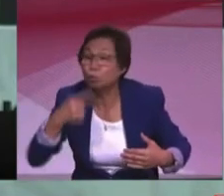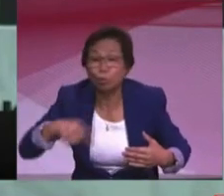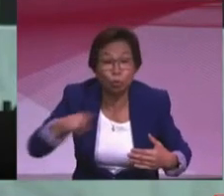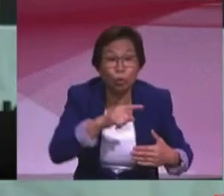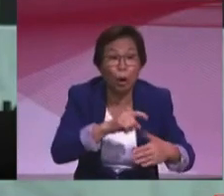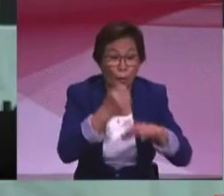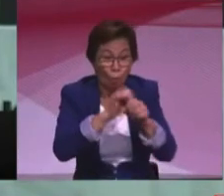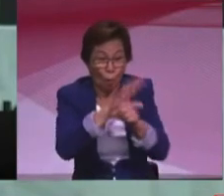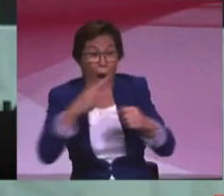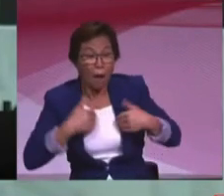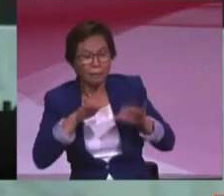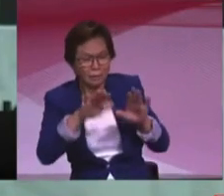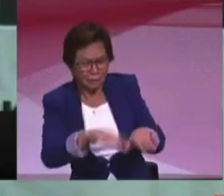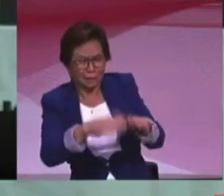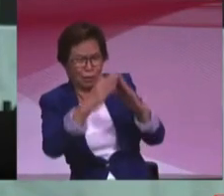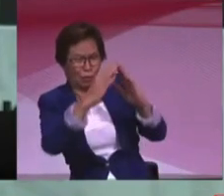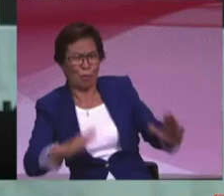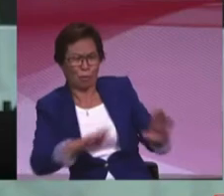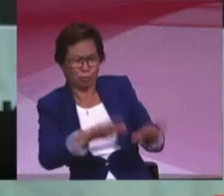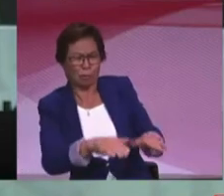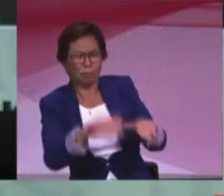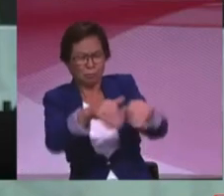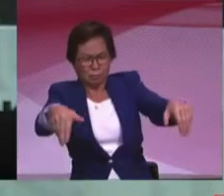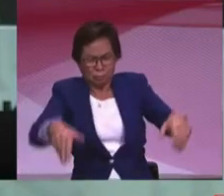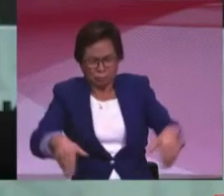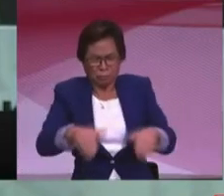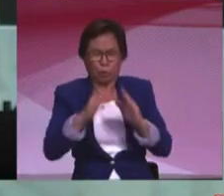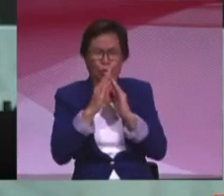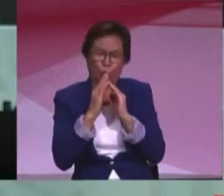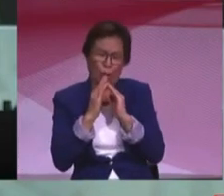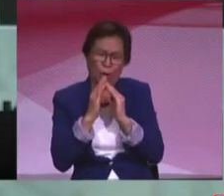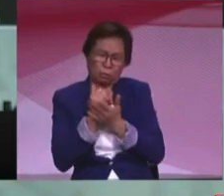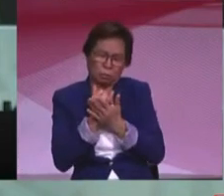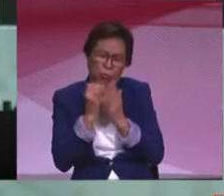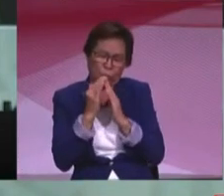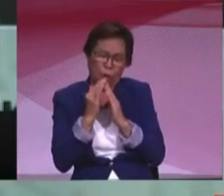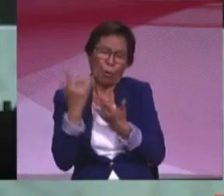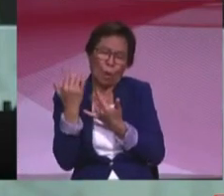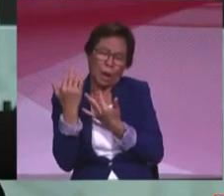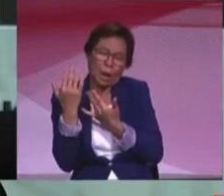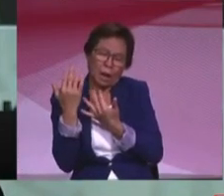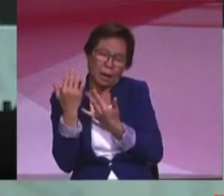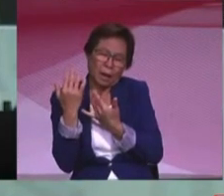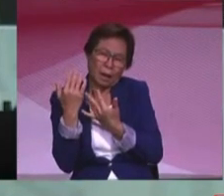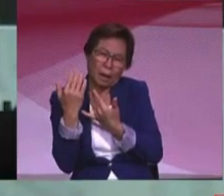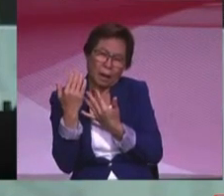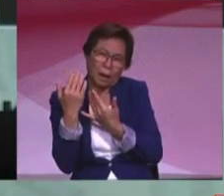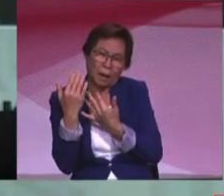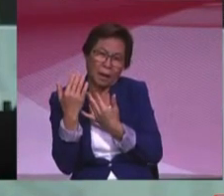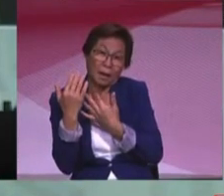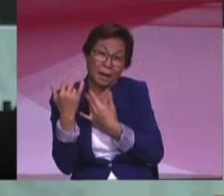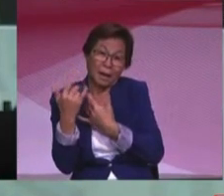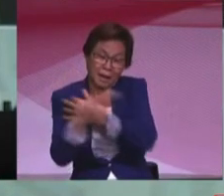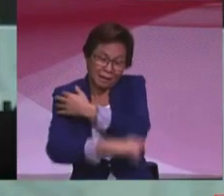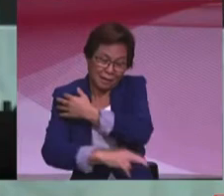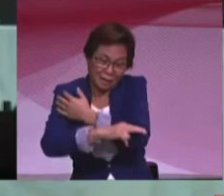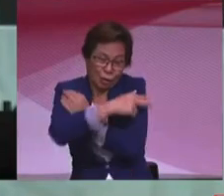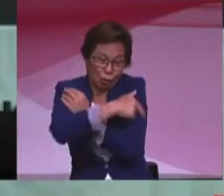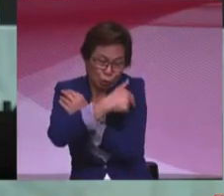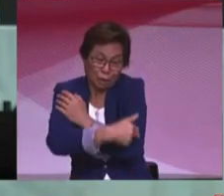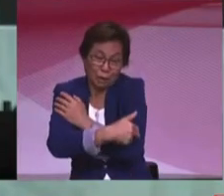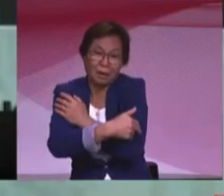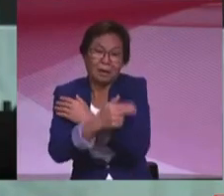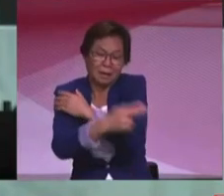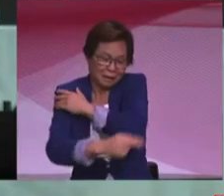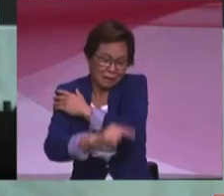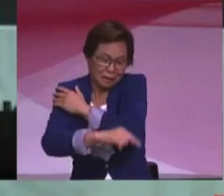home, and confine themselves and wait until our district state hospitals come